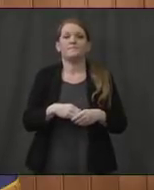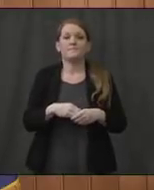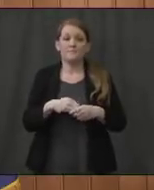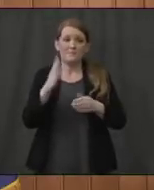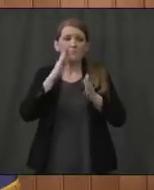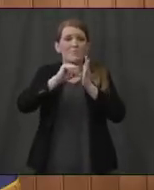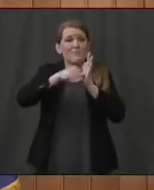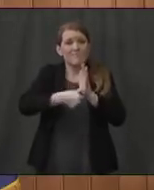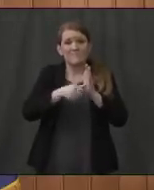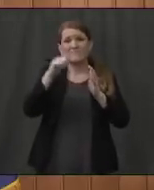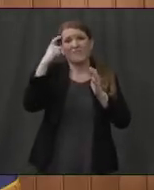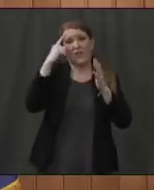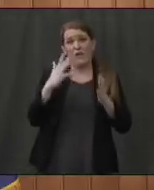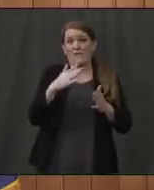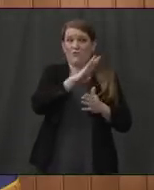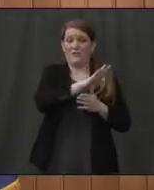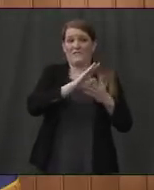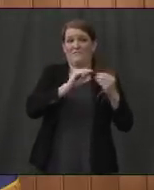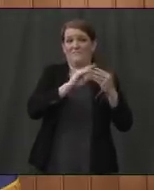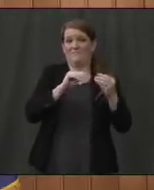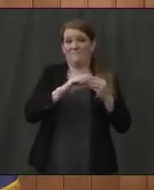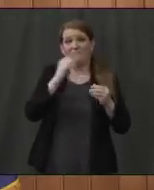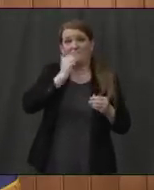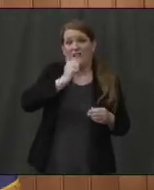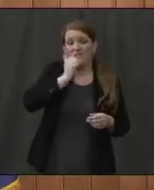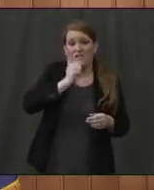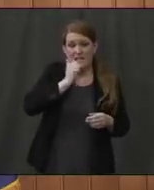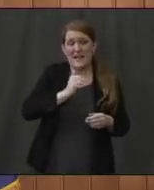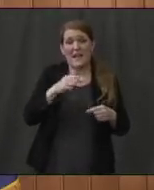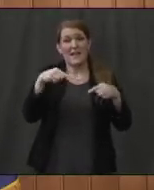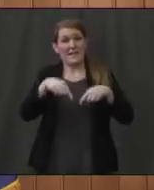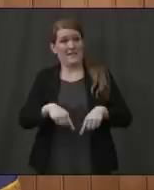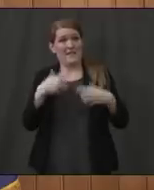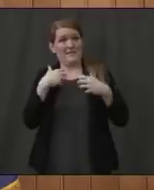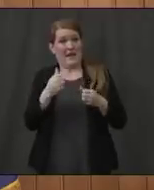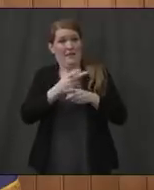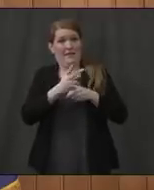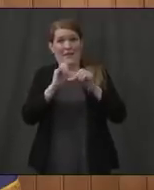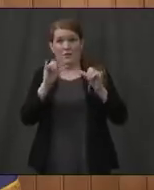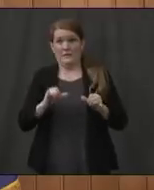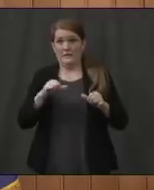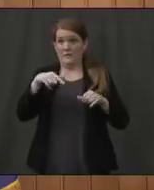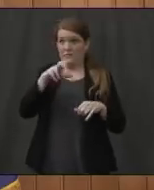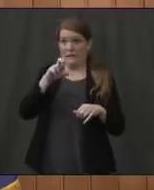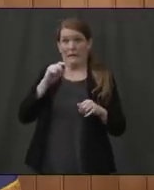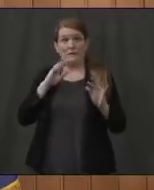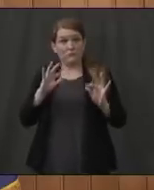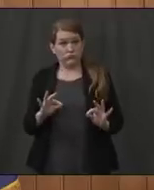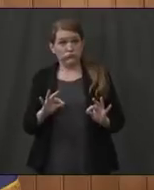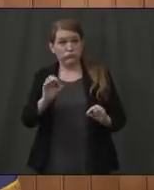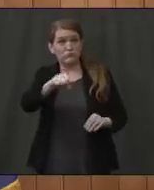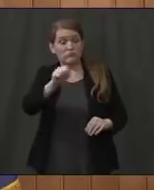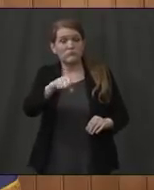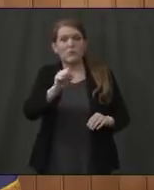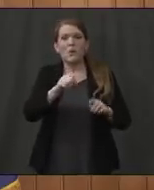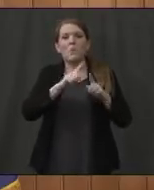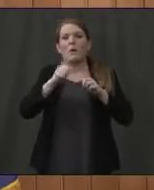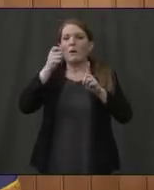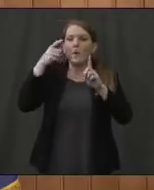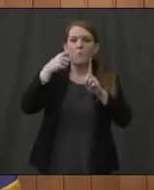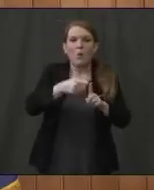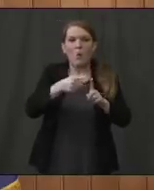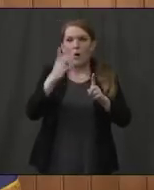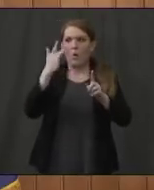conferences, that we have an able healthcare system, but the point is to make sure that we don't overwhelm